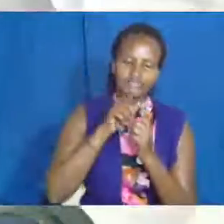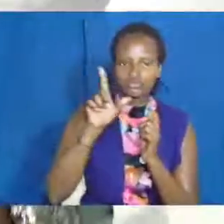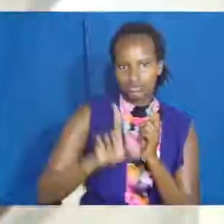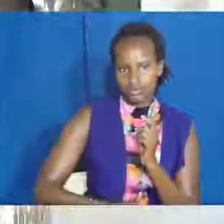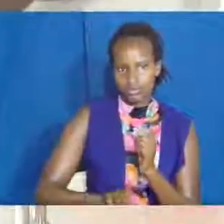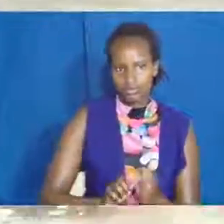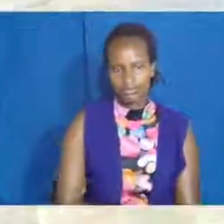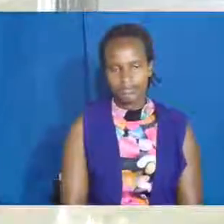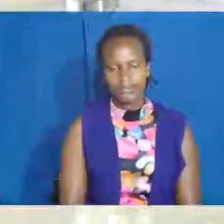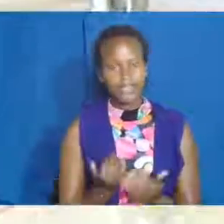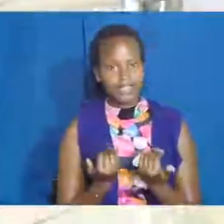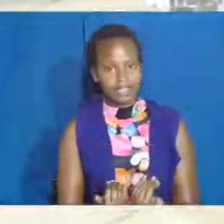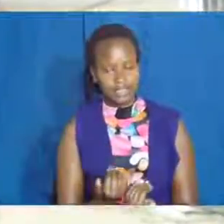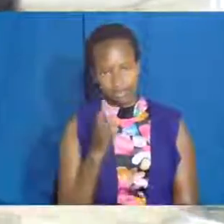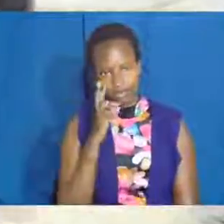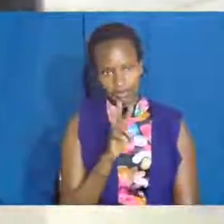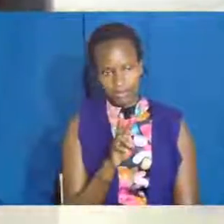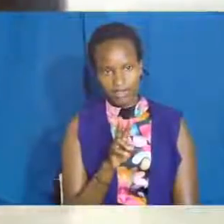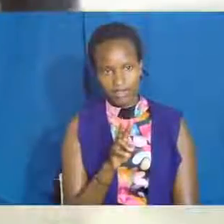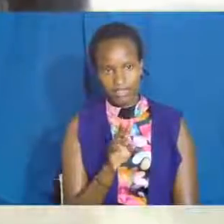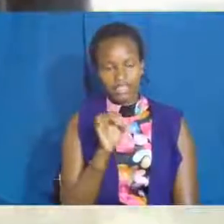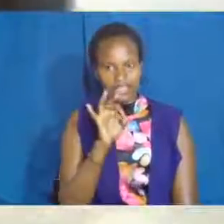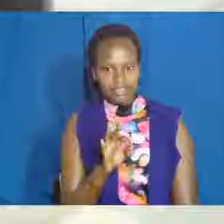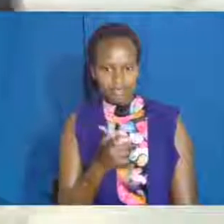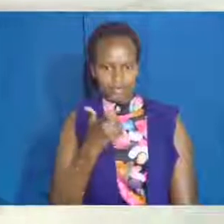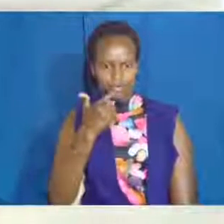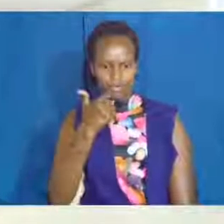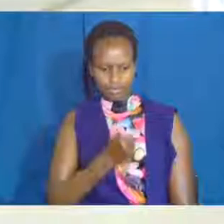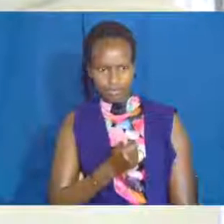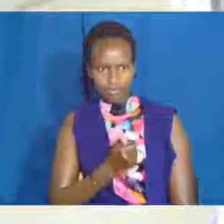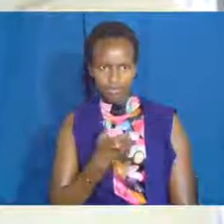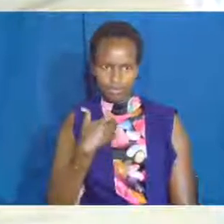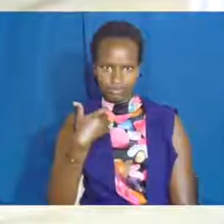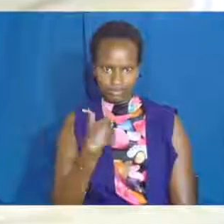right? So when you spread a deodorant in your room, then